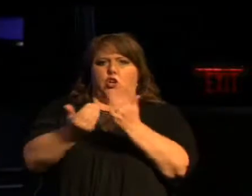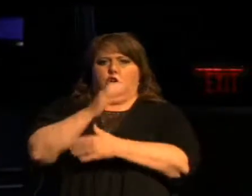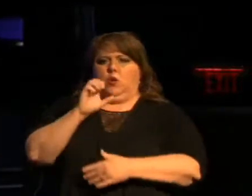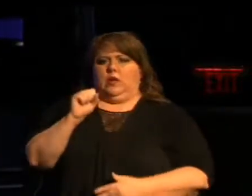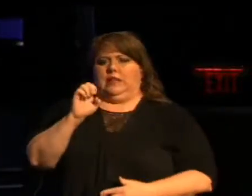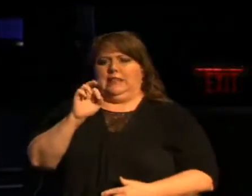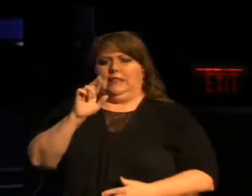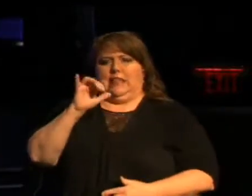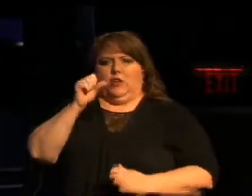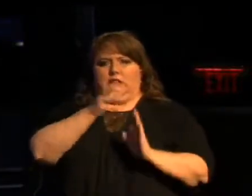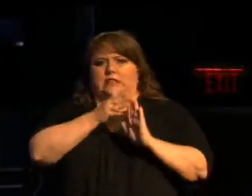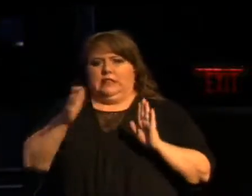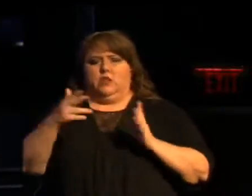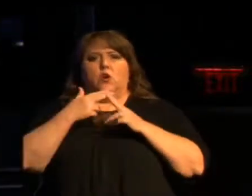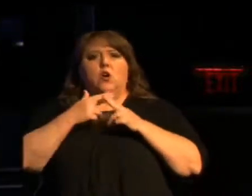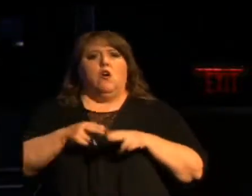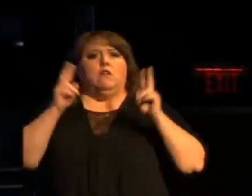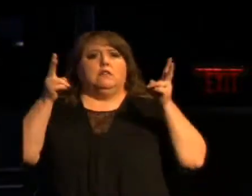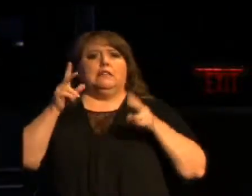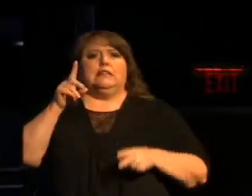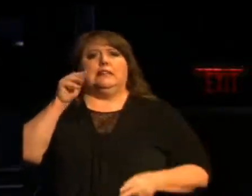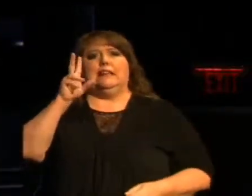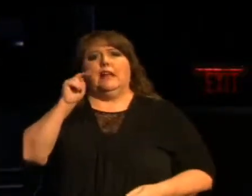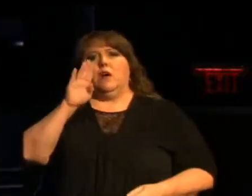Riverside. Right now, let's hear from Pastor Don.